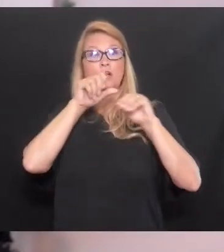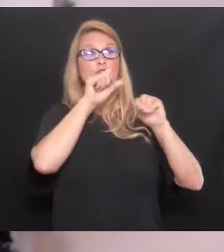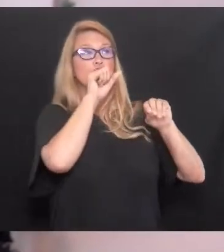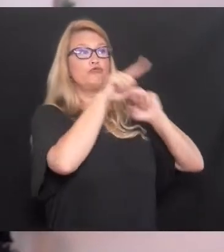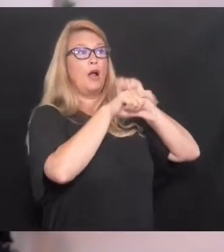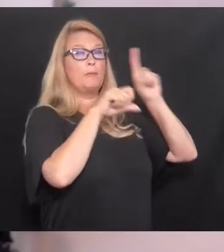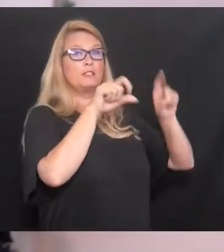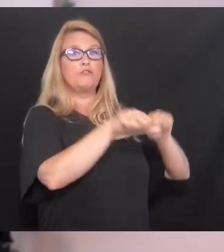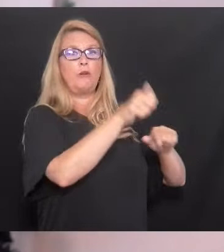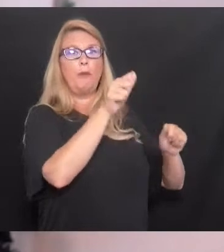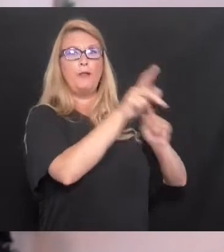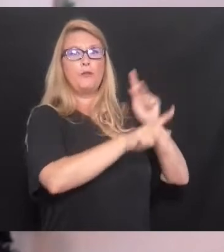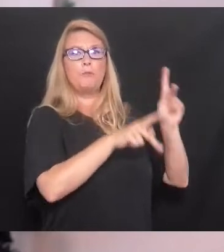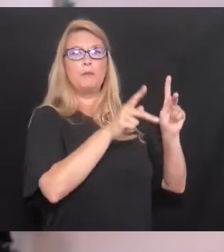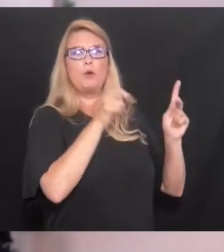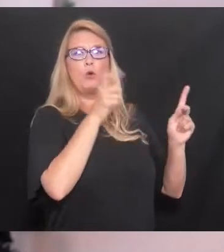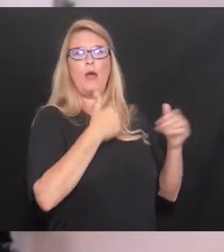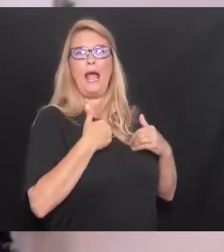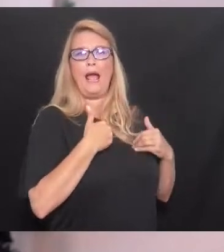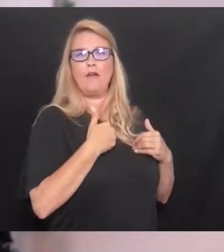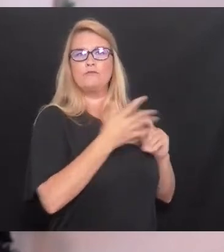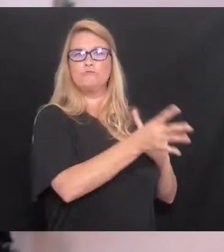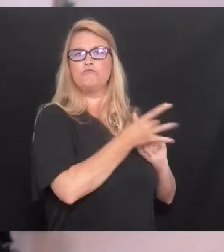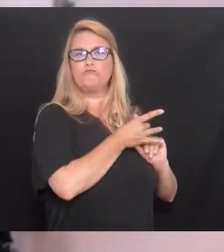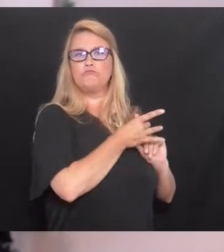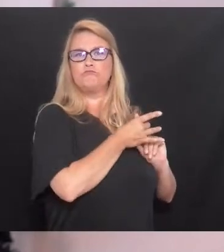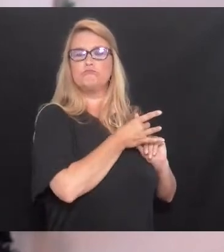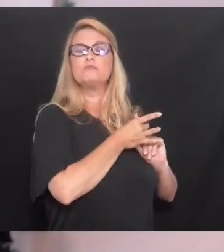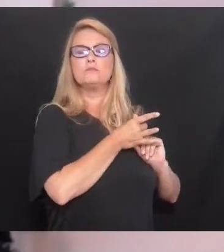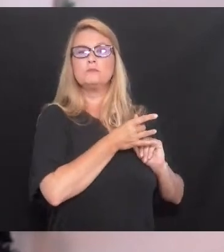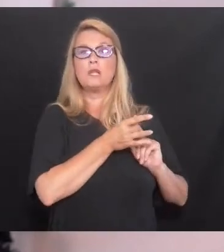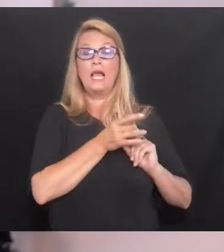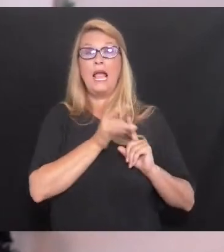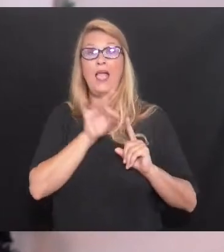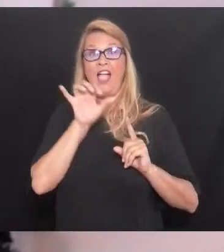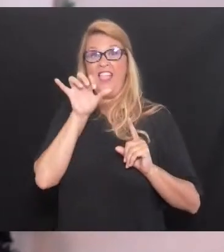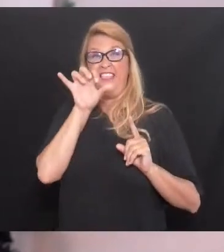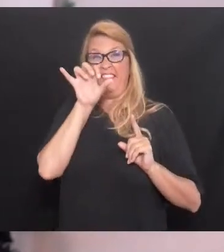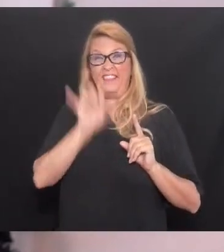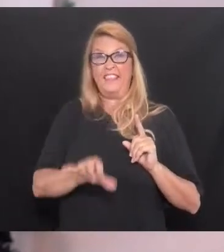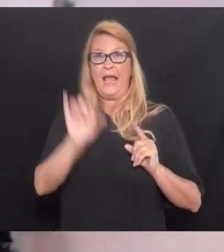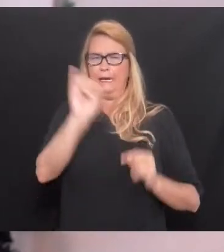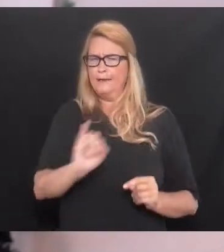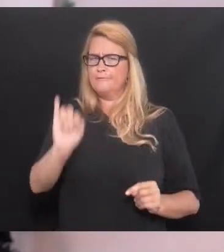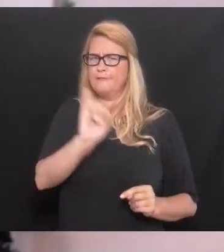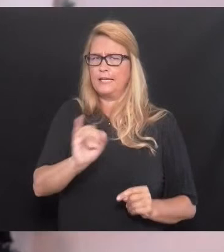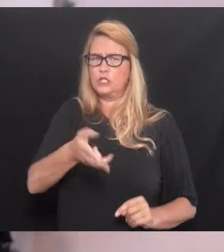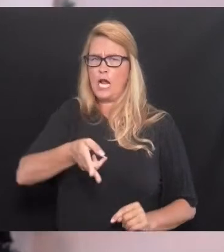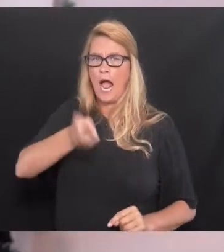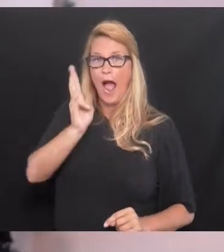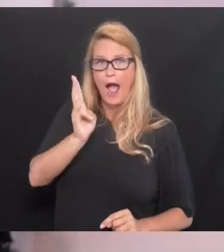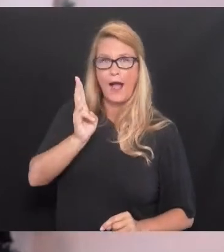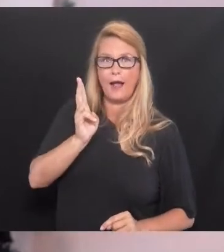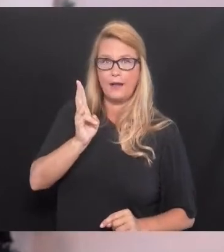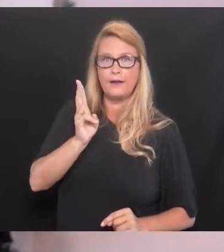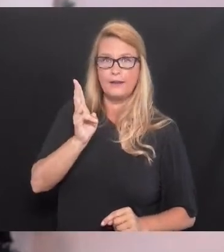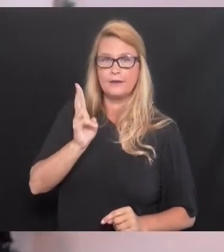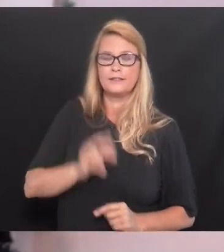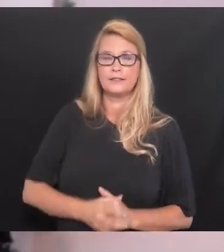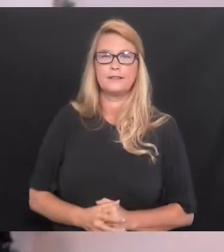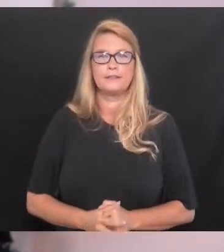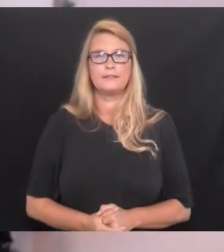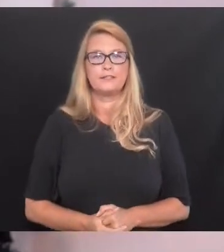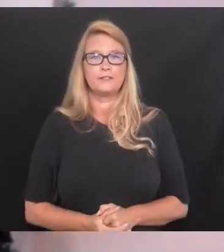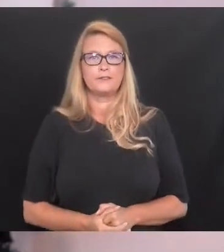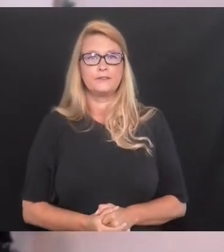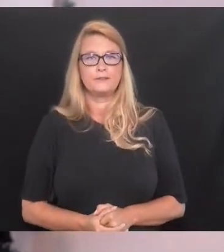who are infected, and the amount of virus in those droplets and aerosols goes up. So I think that the other mandates